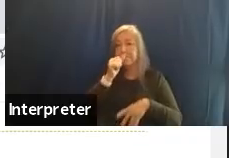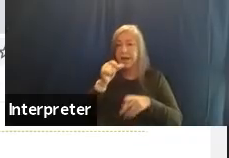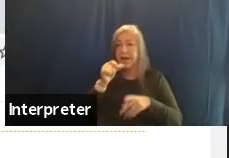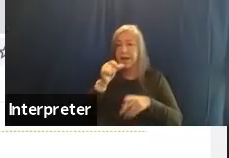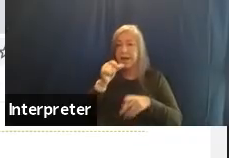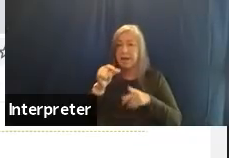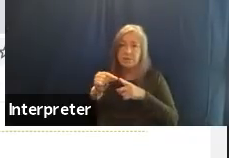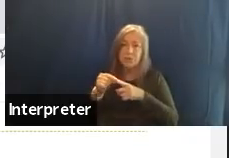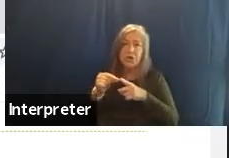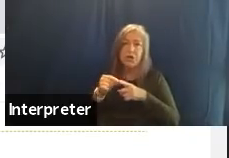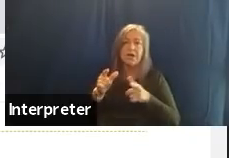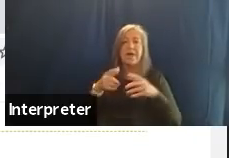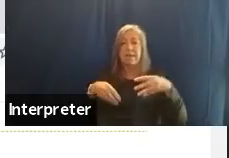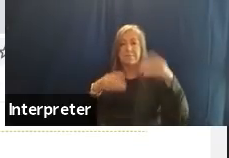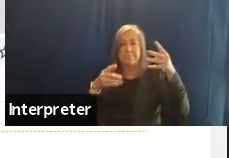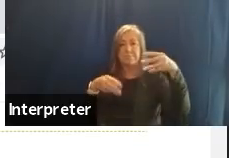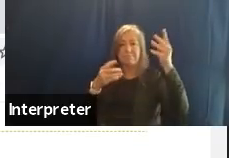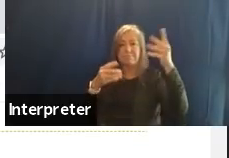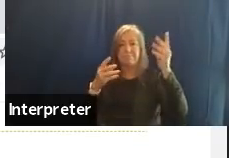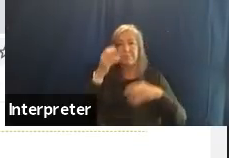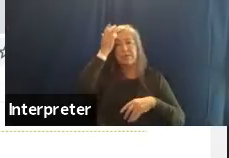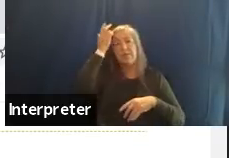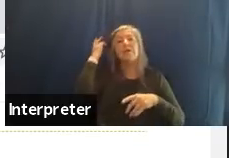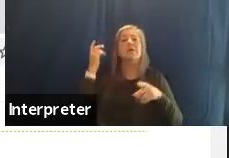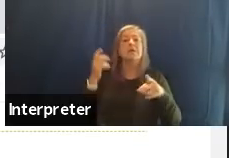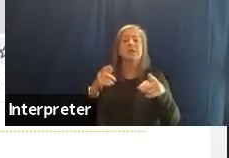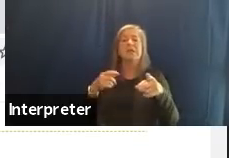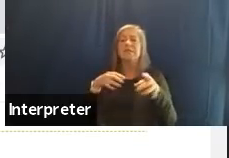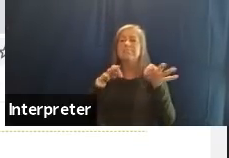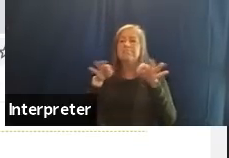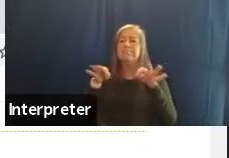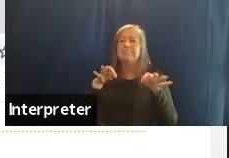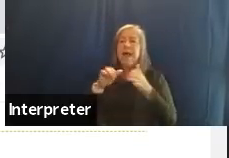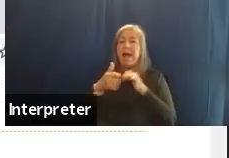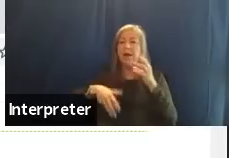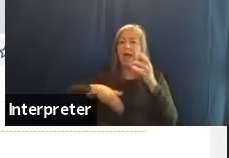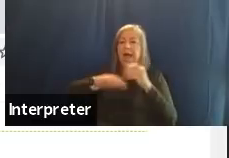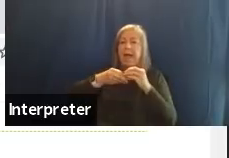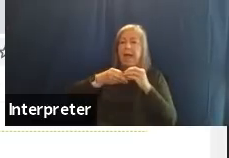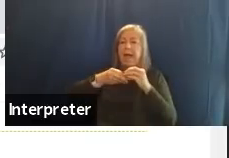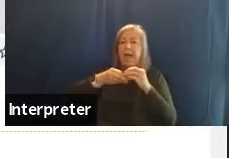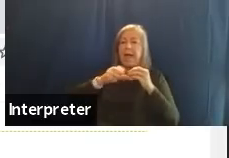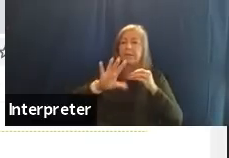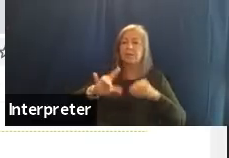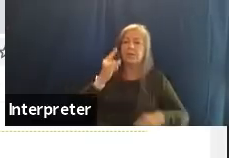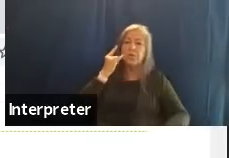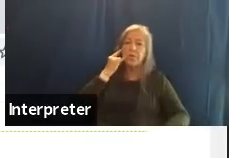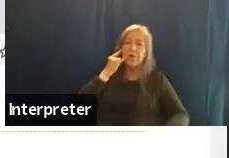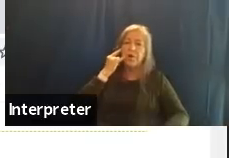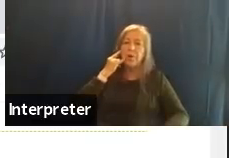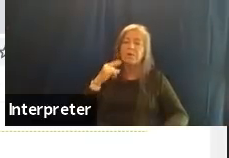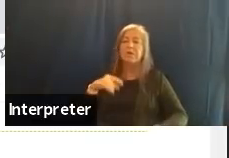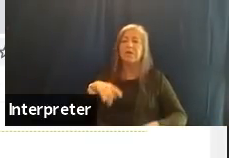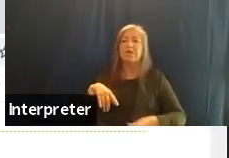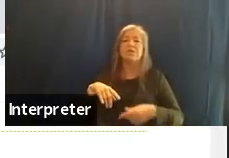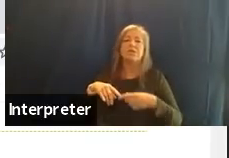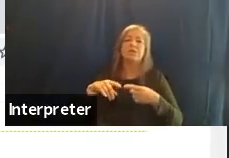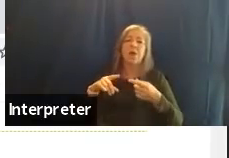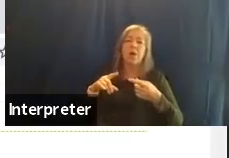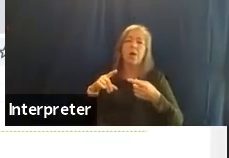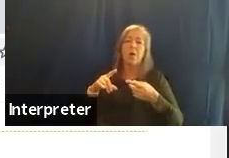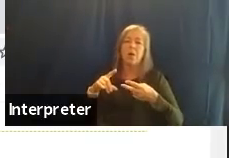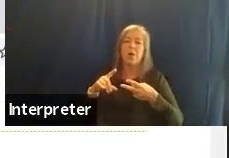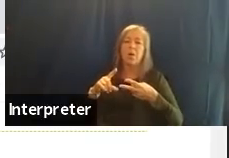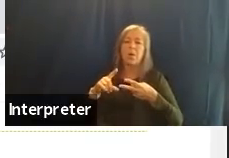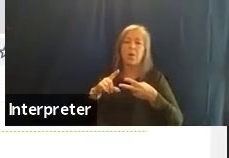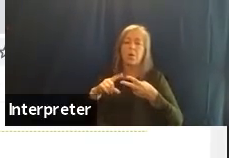It talks about adding this staff shortcut to your phone. If you have an Android phone or an iPhone, there's two 15-second videos for whatever platform